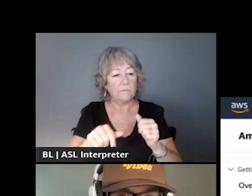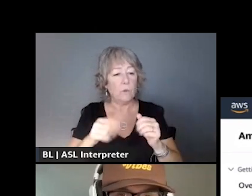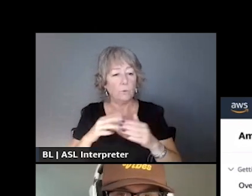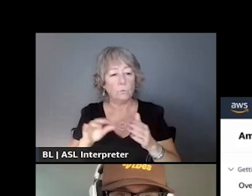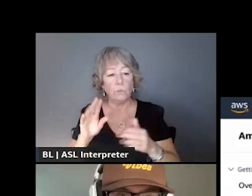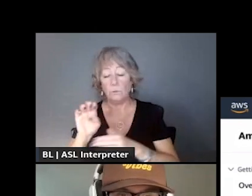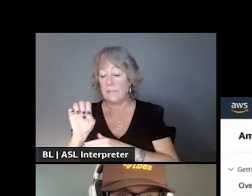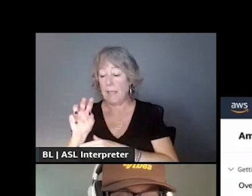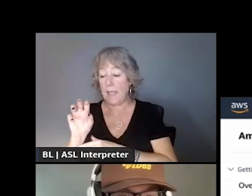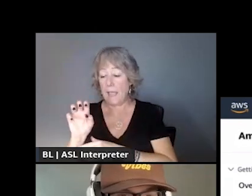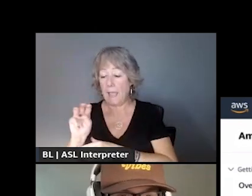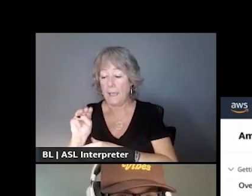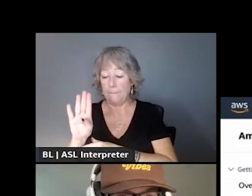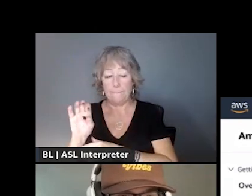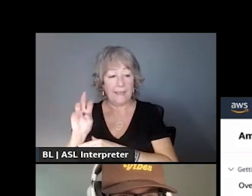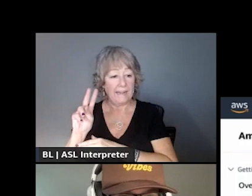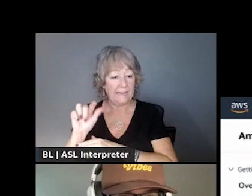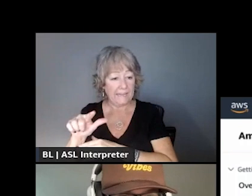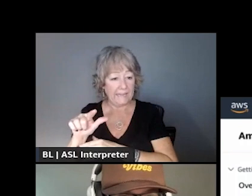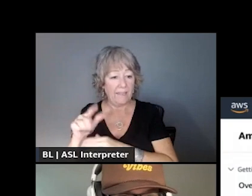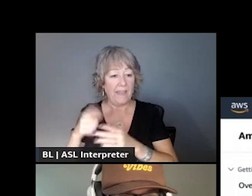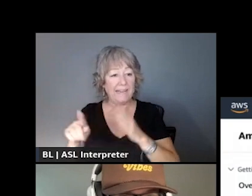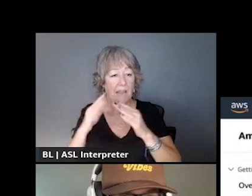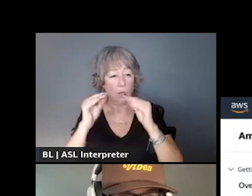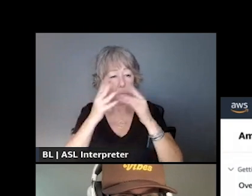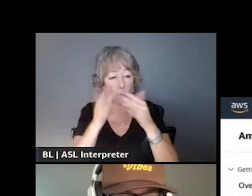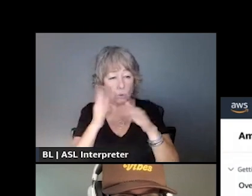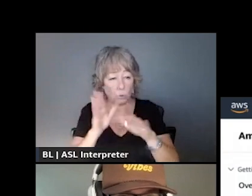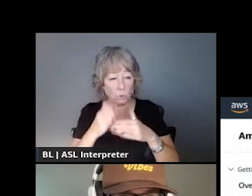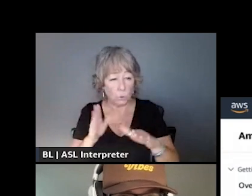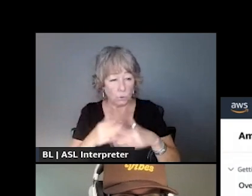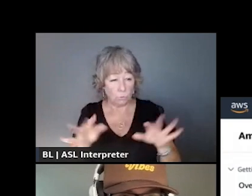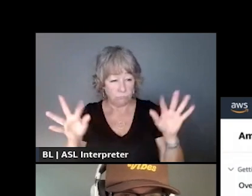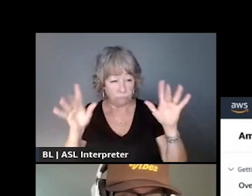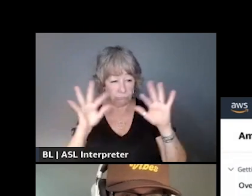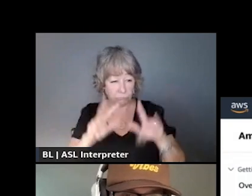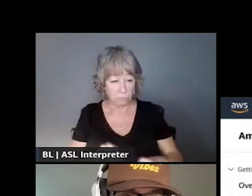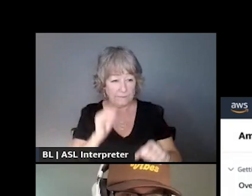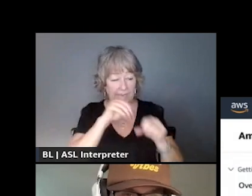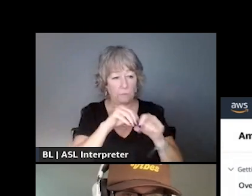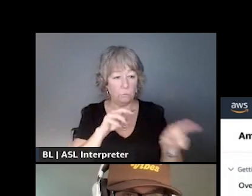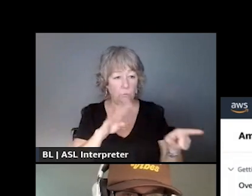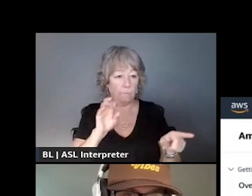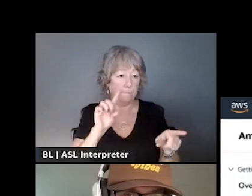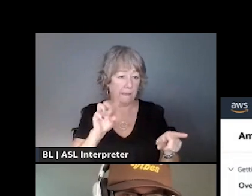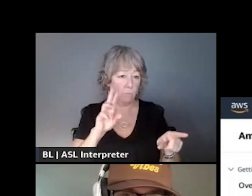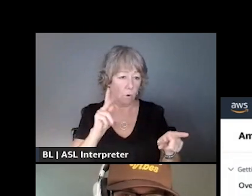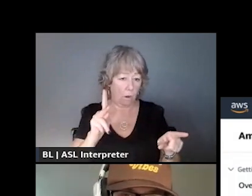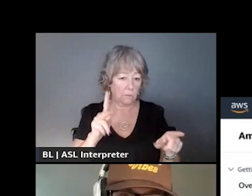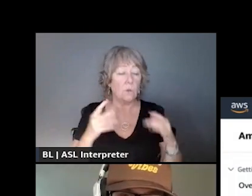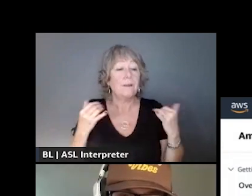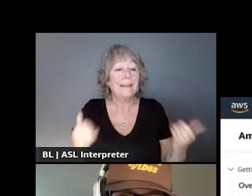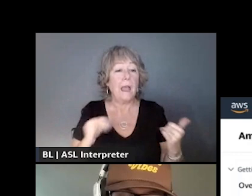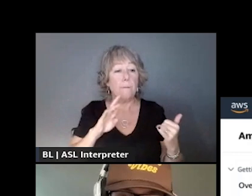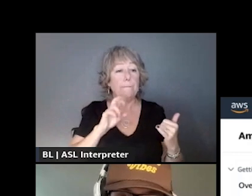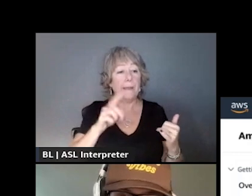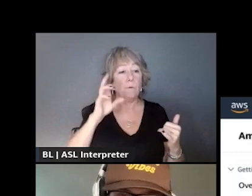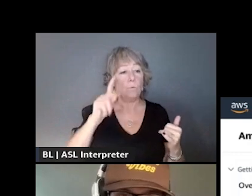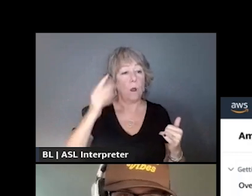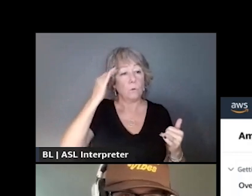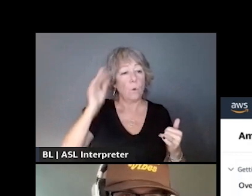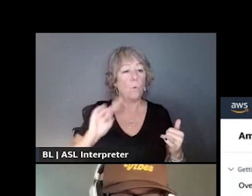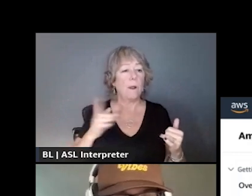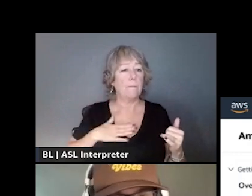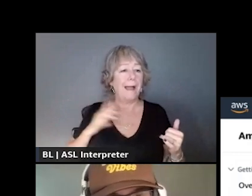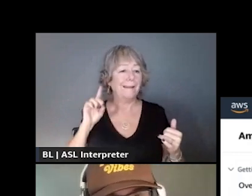convert to embeddings, and upsert it into this vector store. So now Bedrock knows where my data is. And I'm going to go